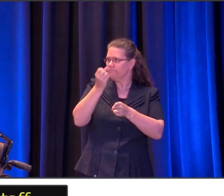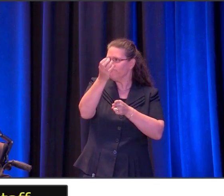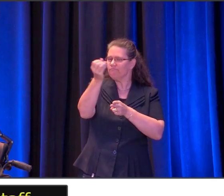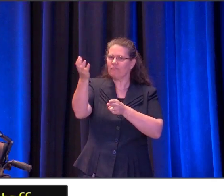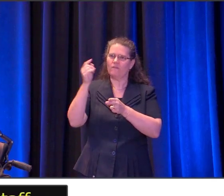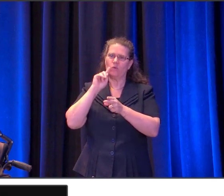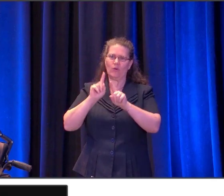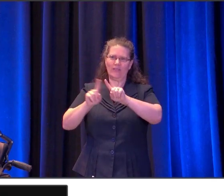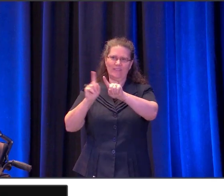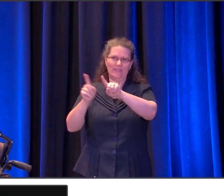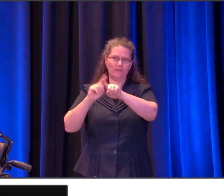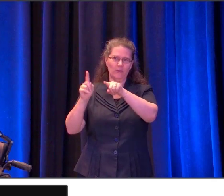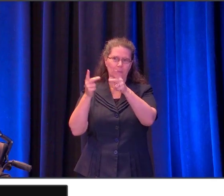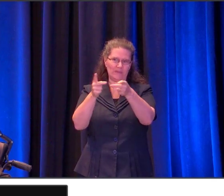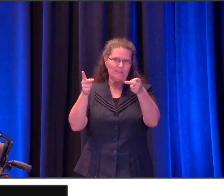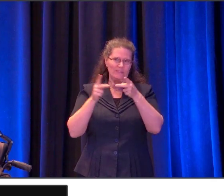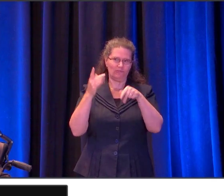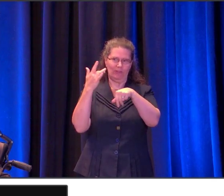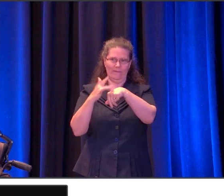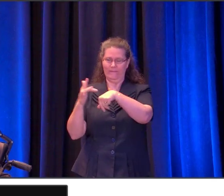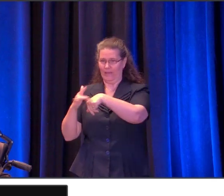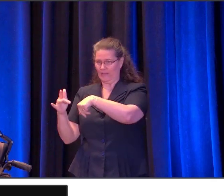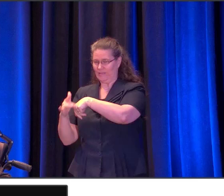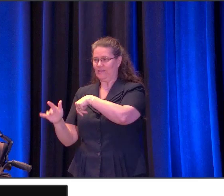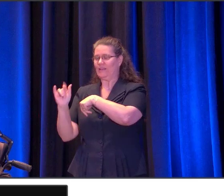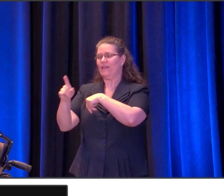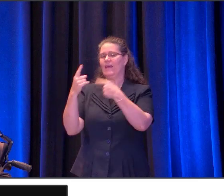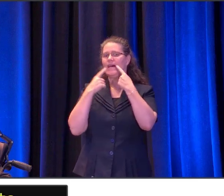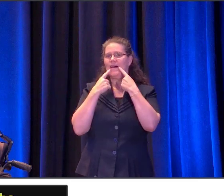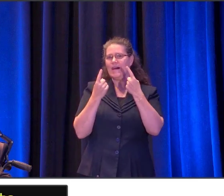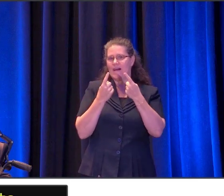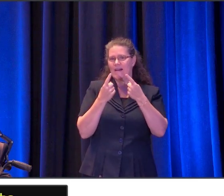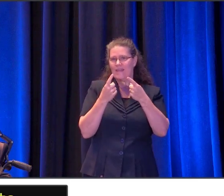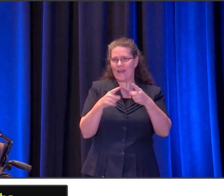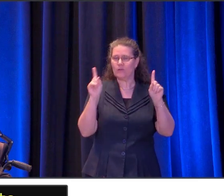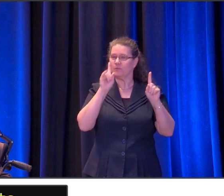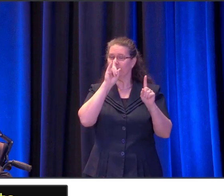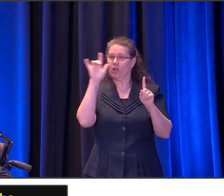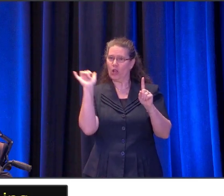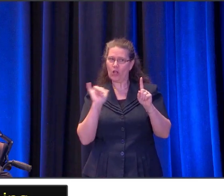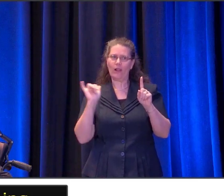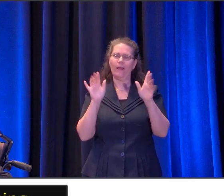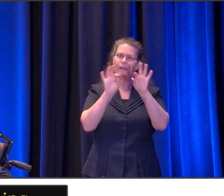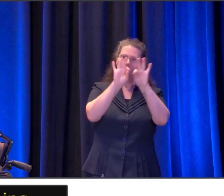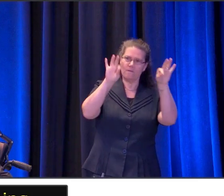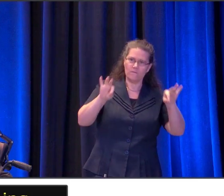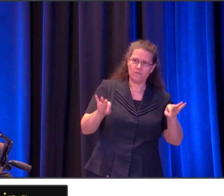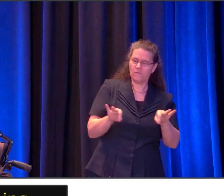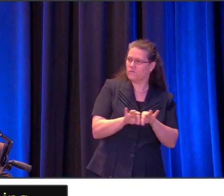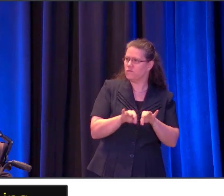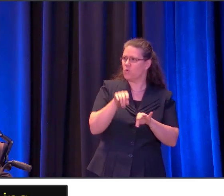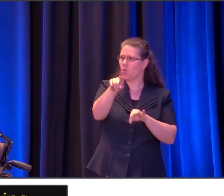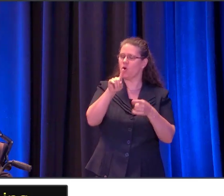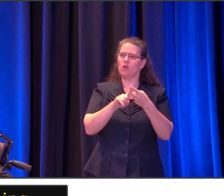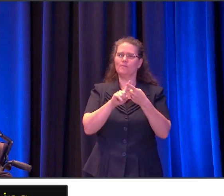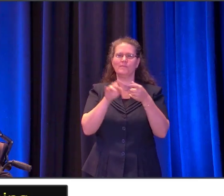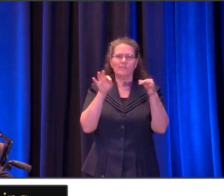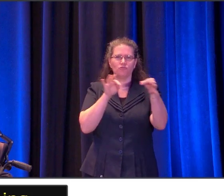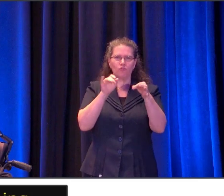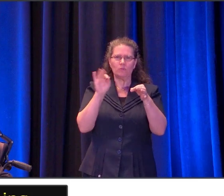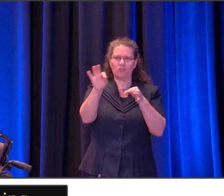upcoming board vacancies. The announcement will include a nomination form, position descriptions